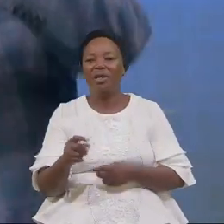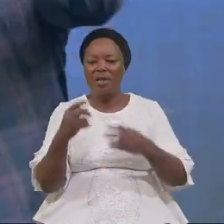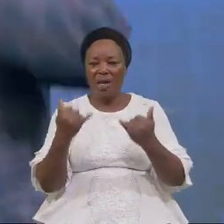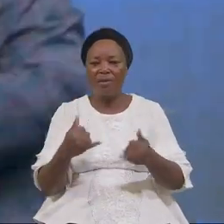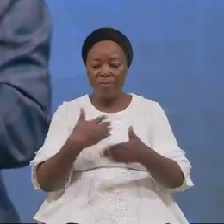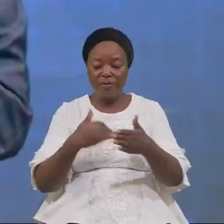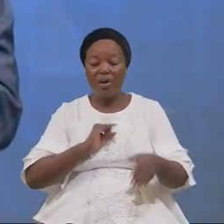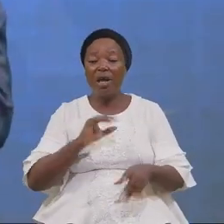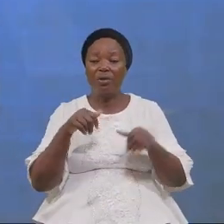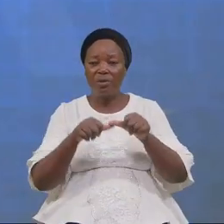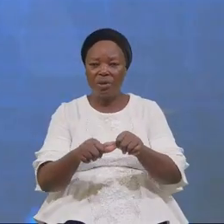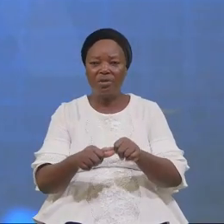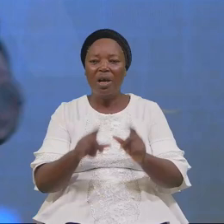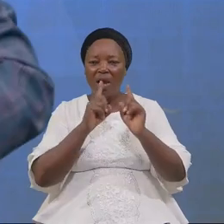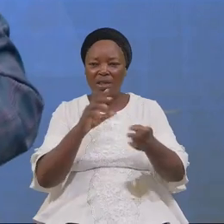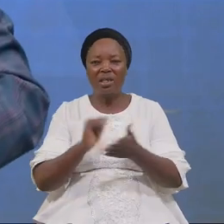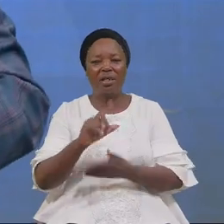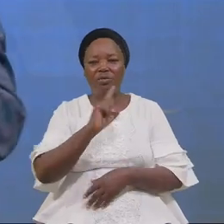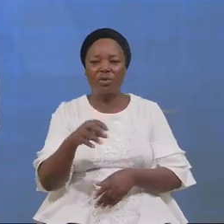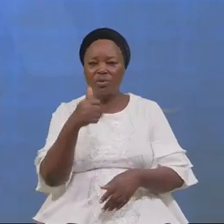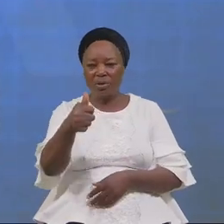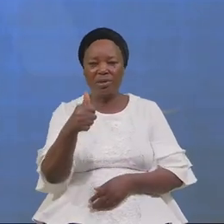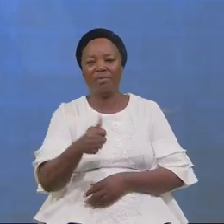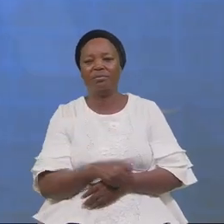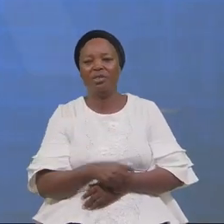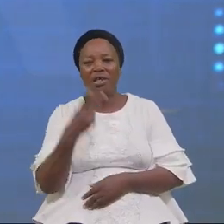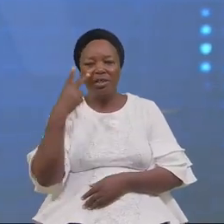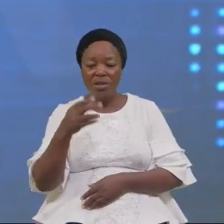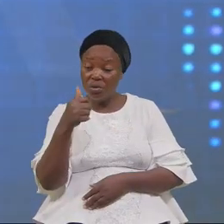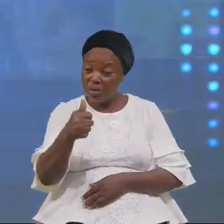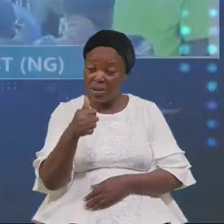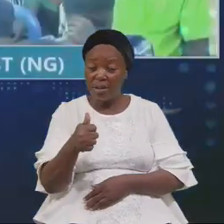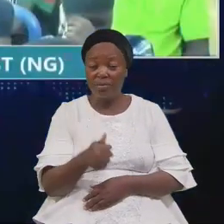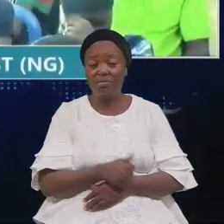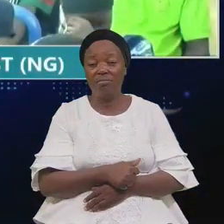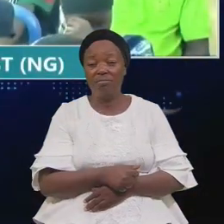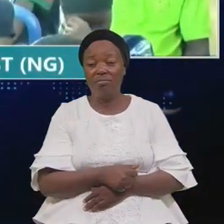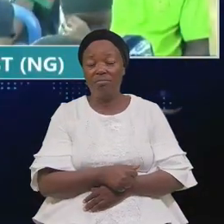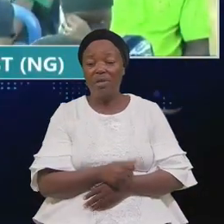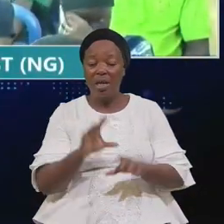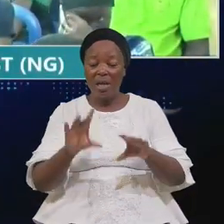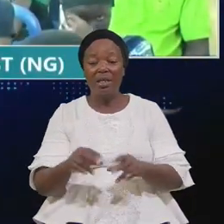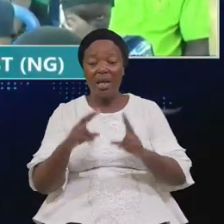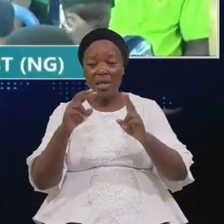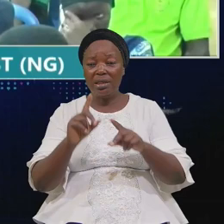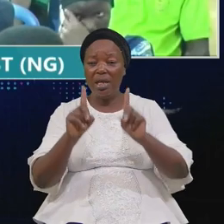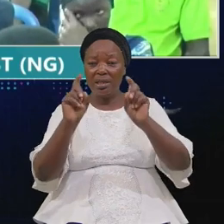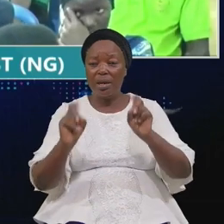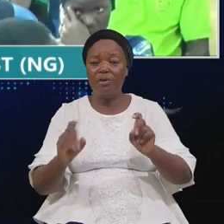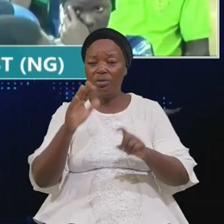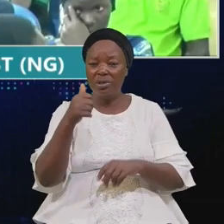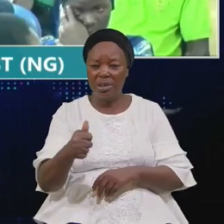continue, answer that question. Look at your self, look at your body, look at the pain, look